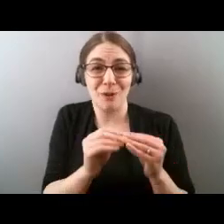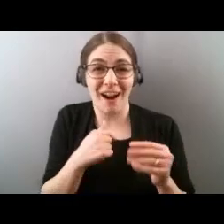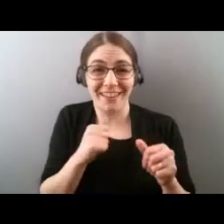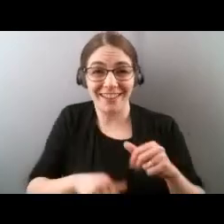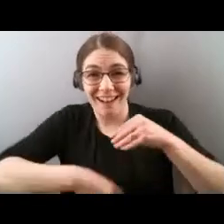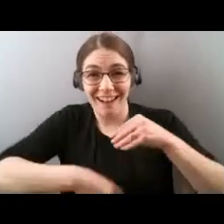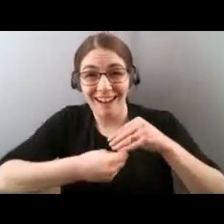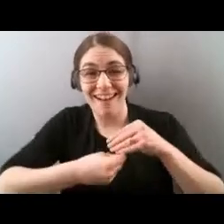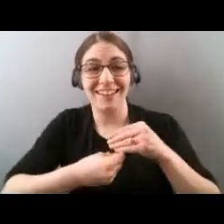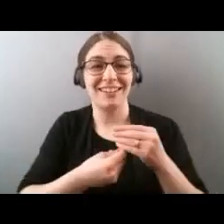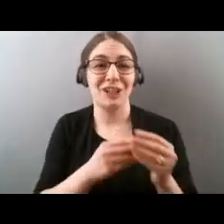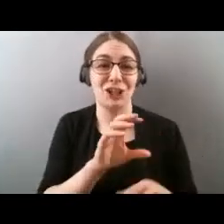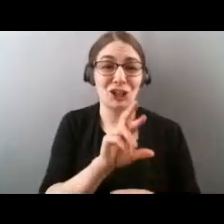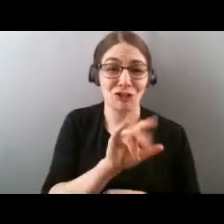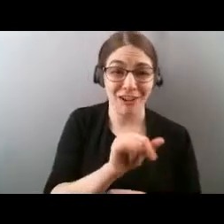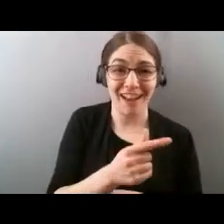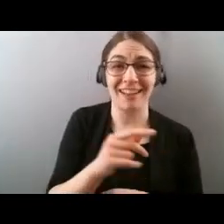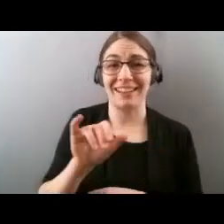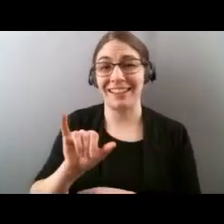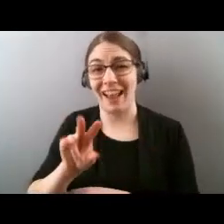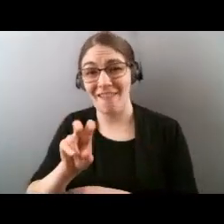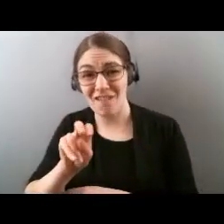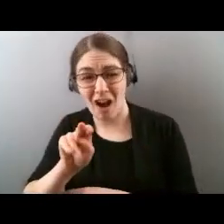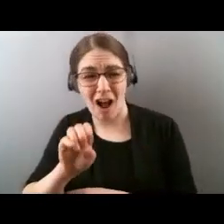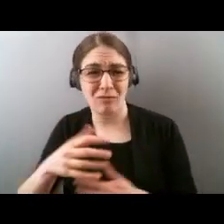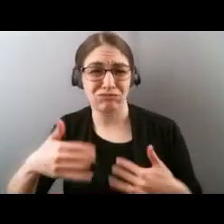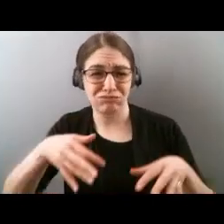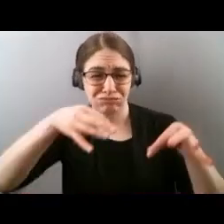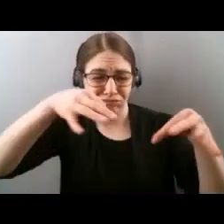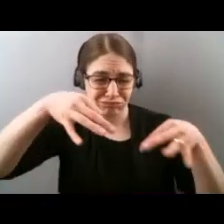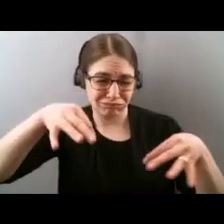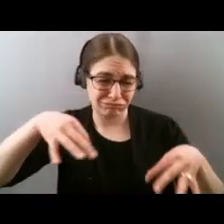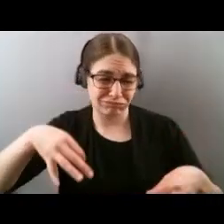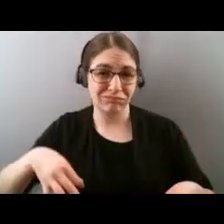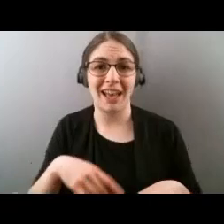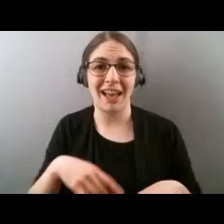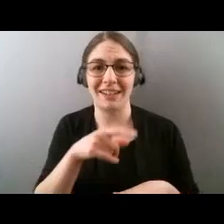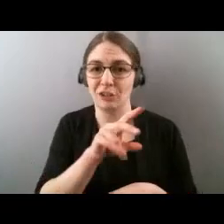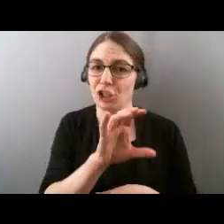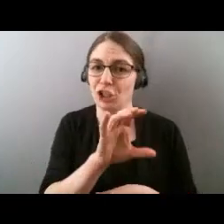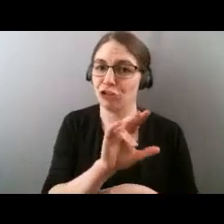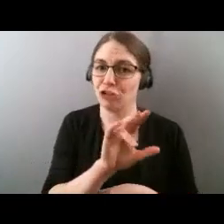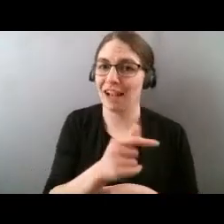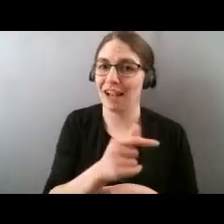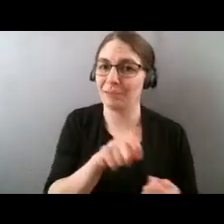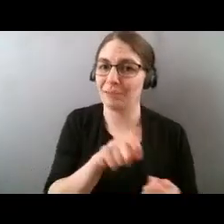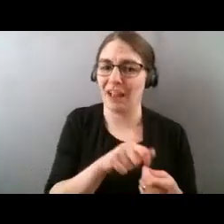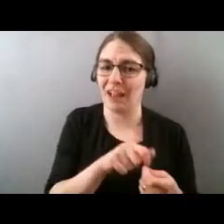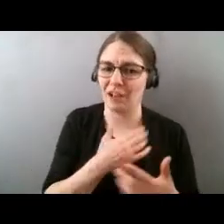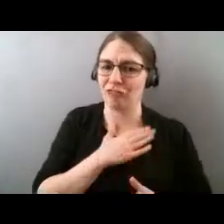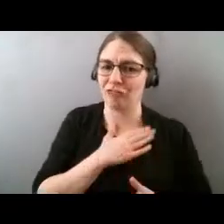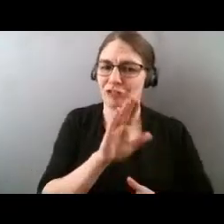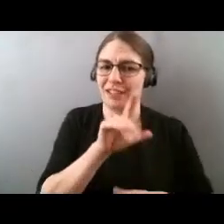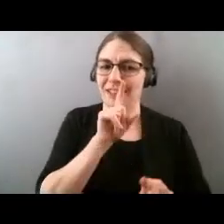because Craig and Yvonne were quite thorough, and Craig especially. I really I enjoyed that answer.